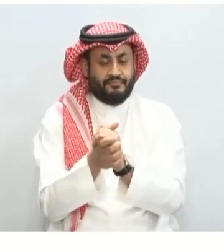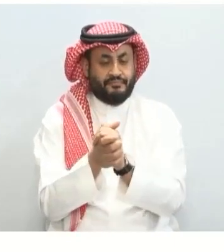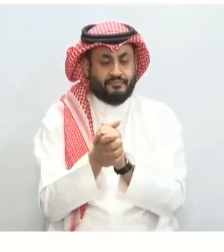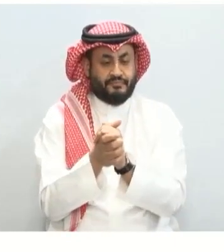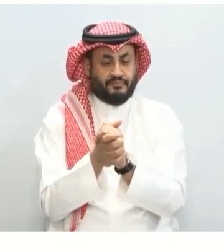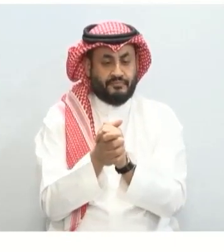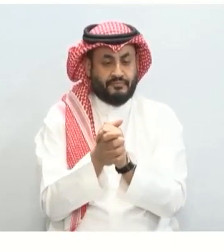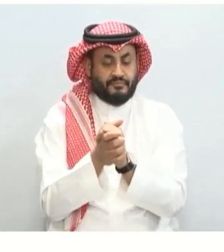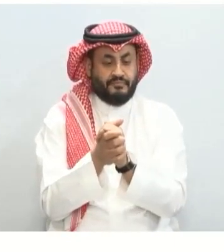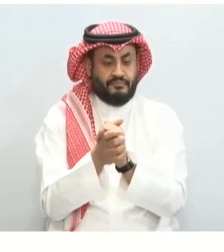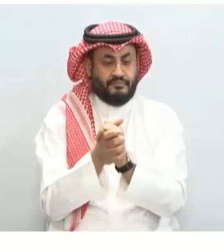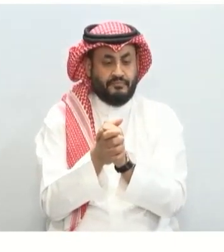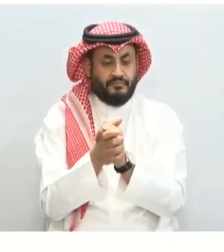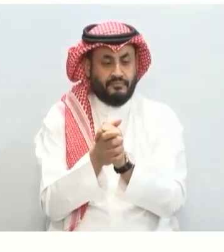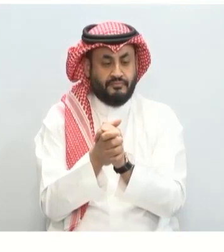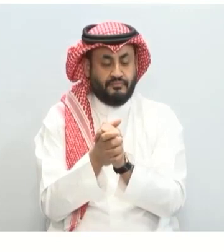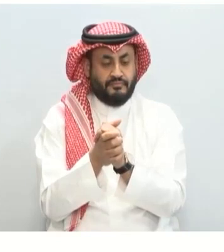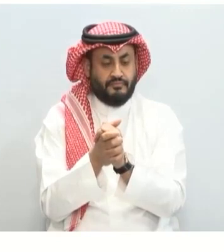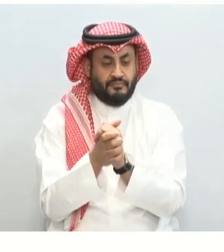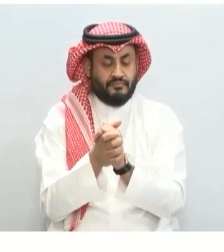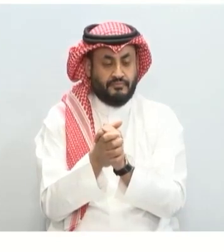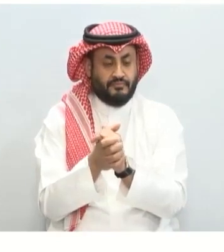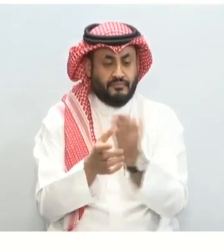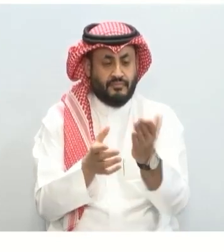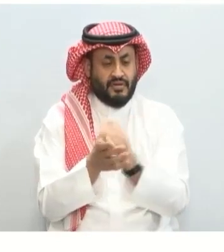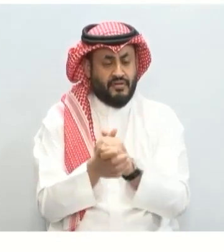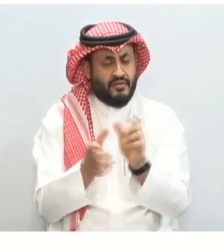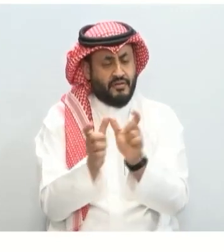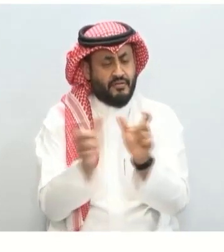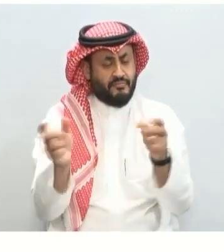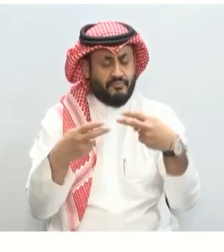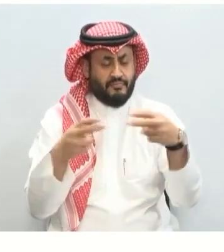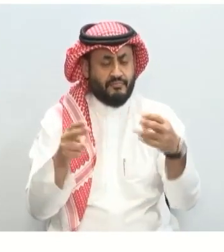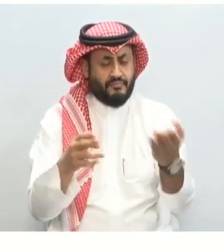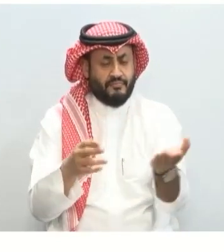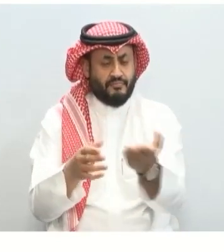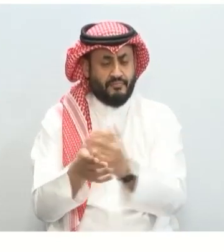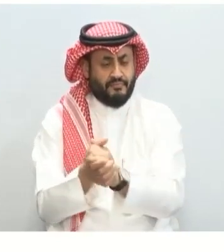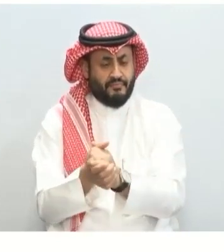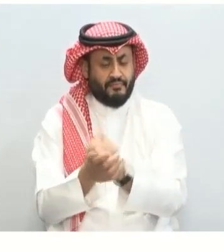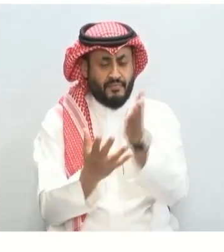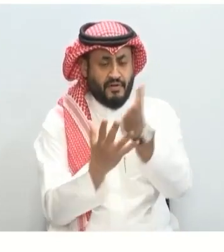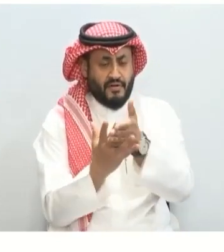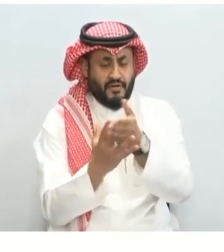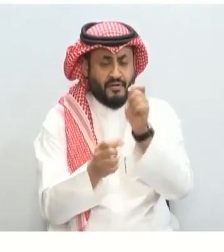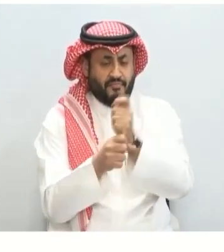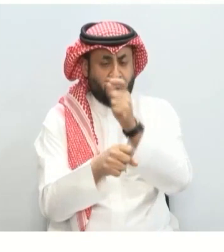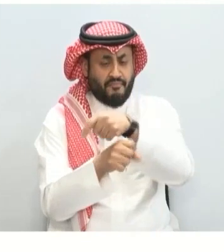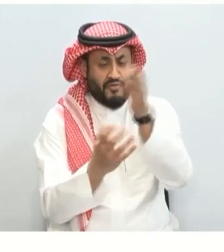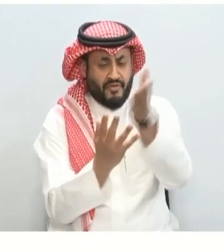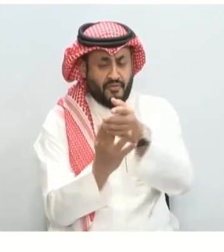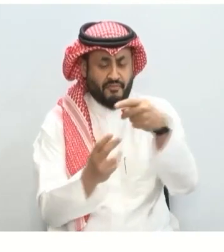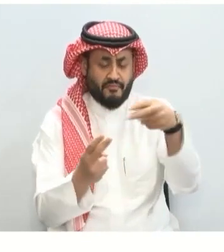on, run into, turn out. And here is the separable. You can separate them and put the object between them. The